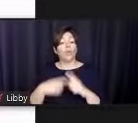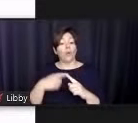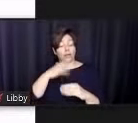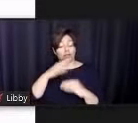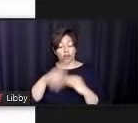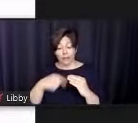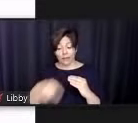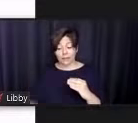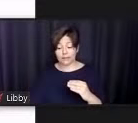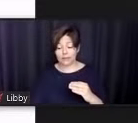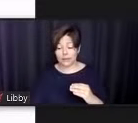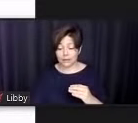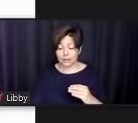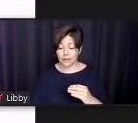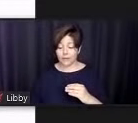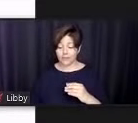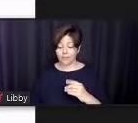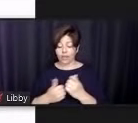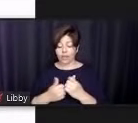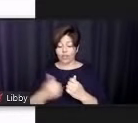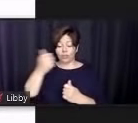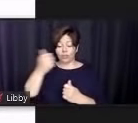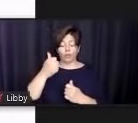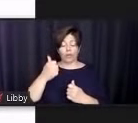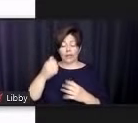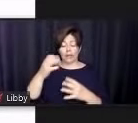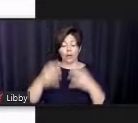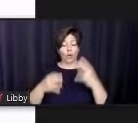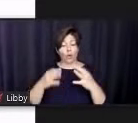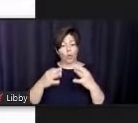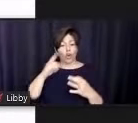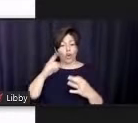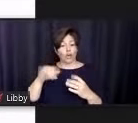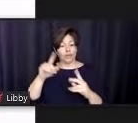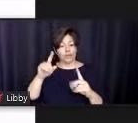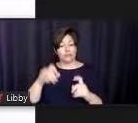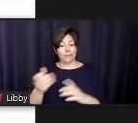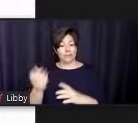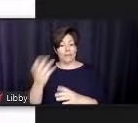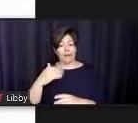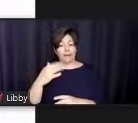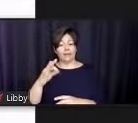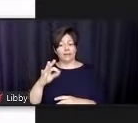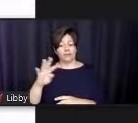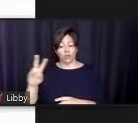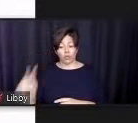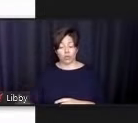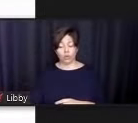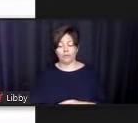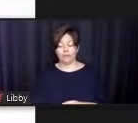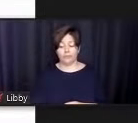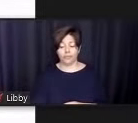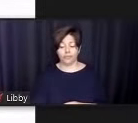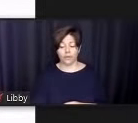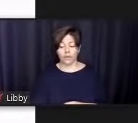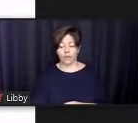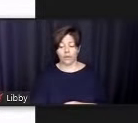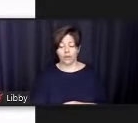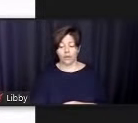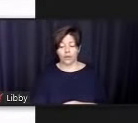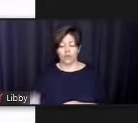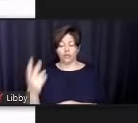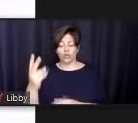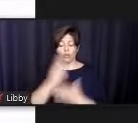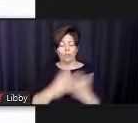is the Supreme Court heard that case back in 1982, and they defined appropriate as whether the child is a two-part test.